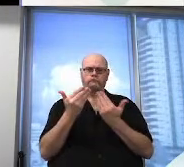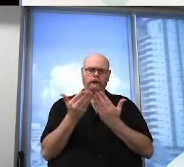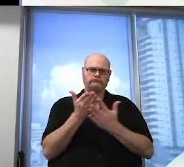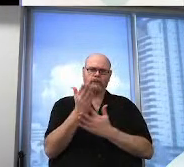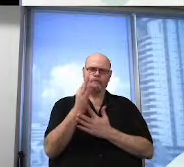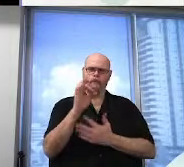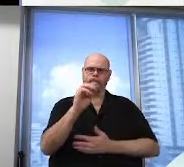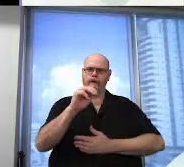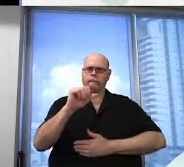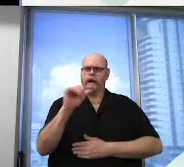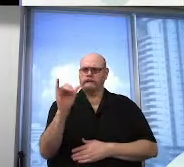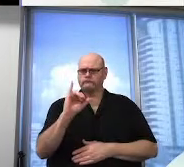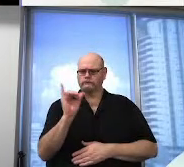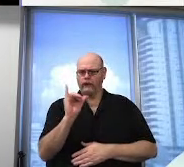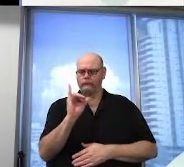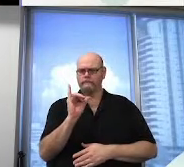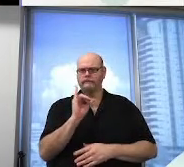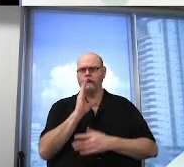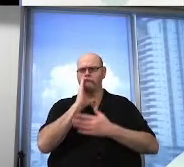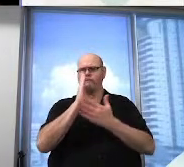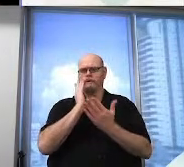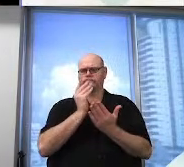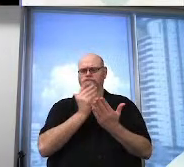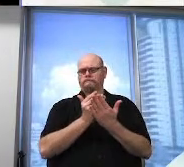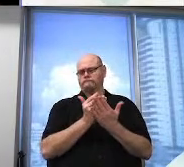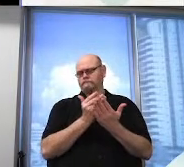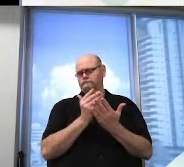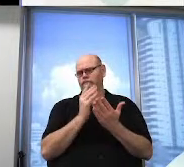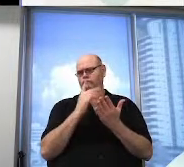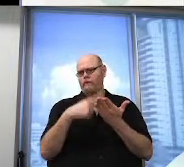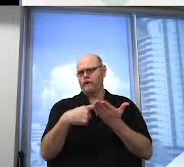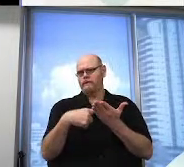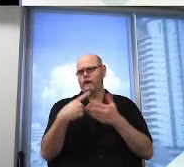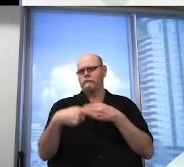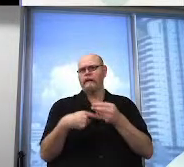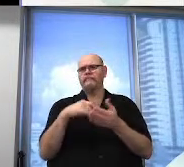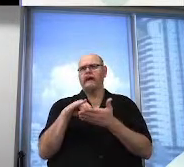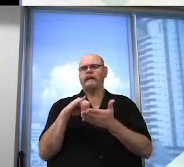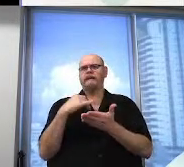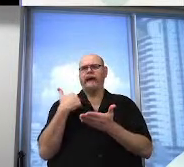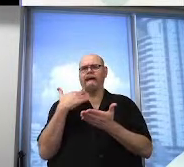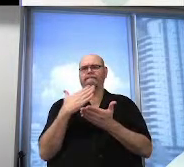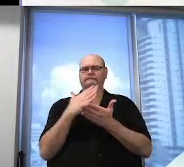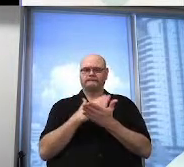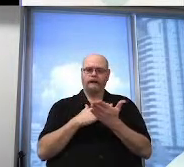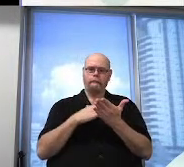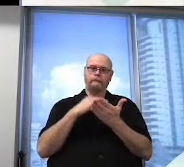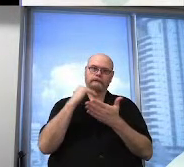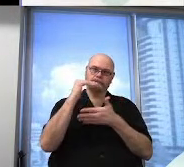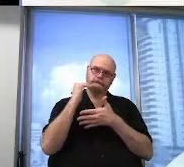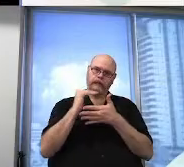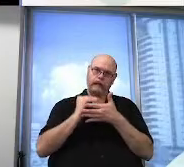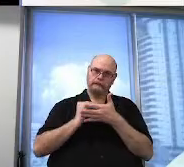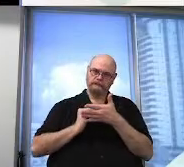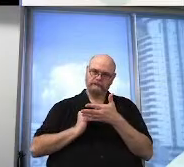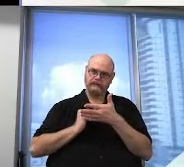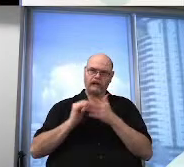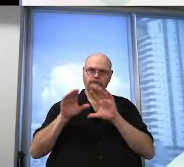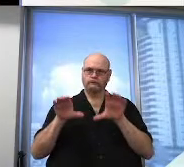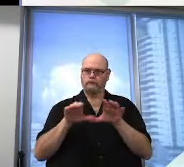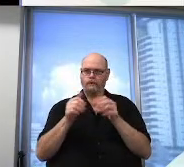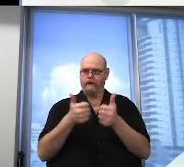through the FEMA, which at some point we'll get through that has some gate stages, and we